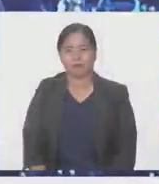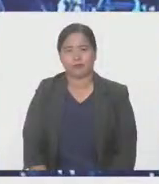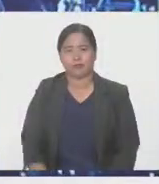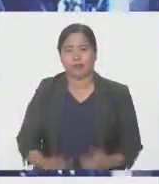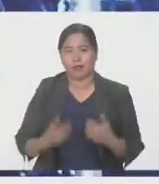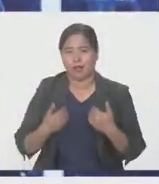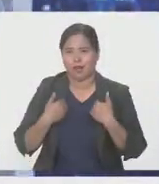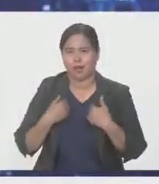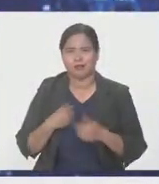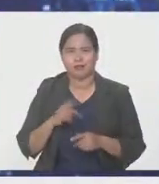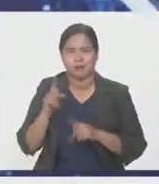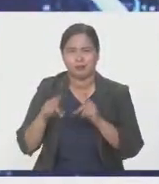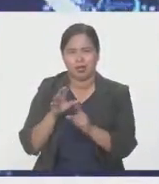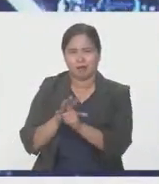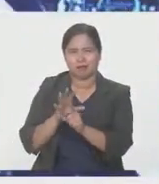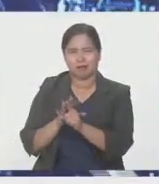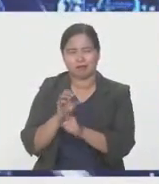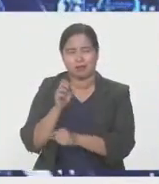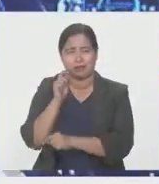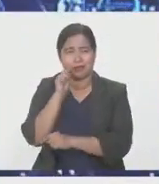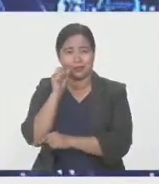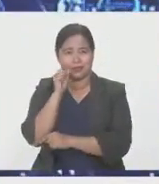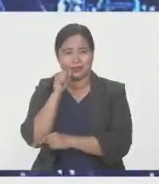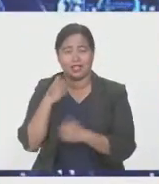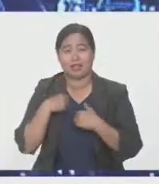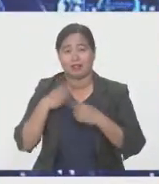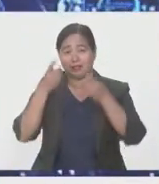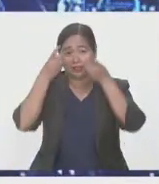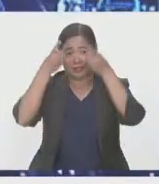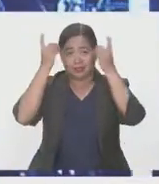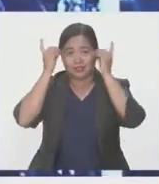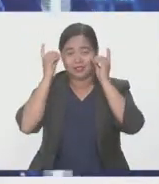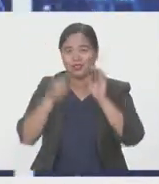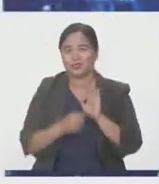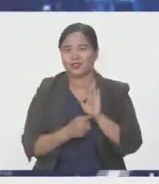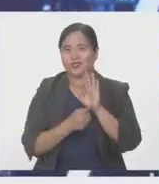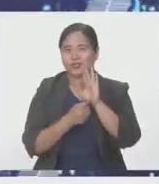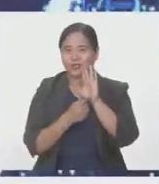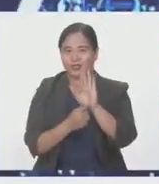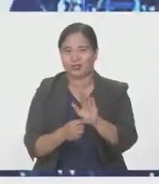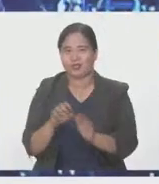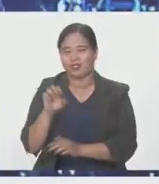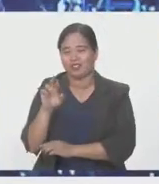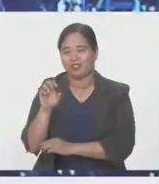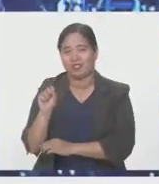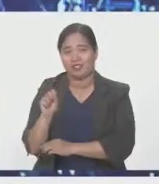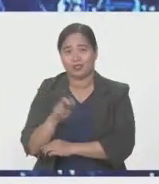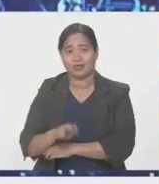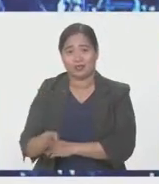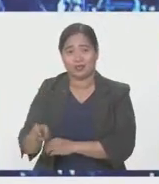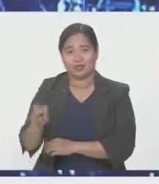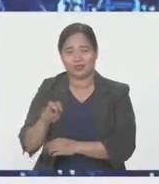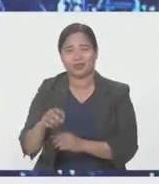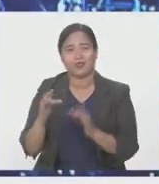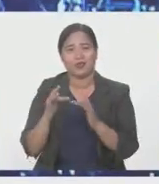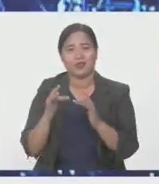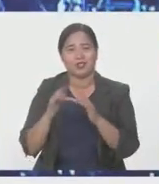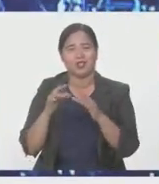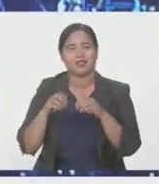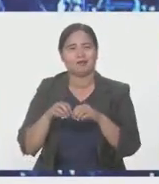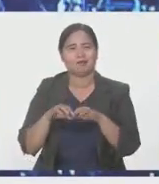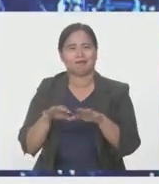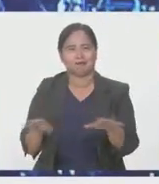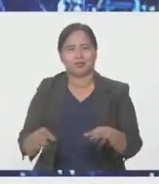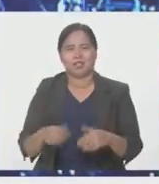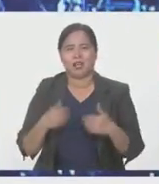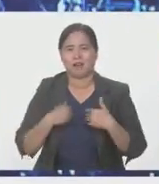Swifties are in for another treat as Disney Plus is scheduled to premiere Taylor Swift The Eras Tour, Taylor's version, for online streaming,